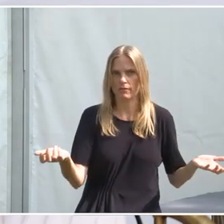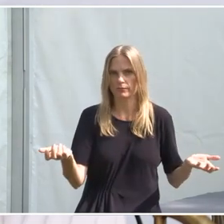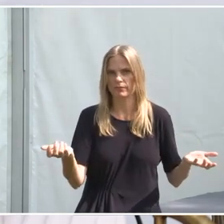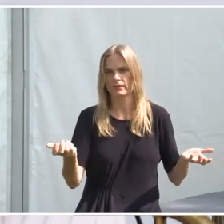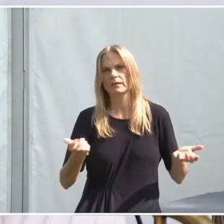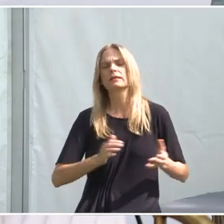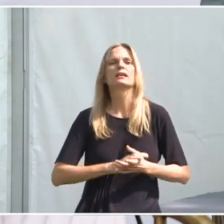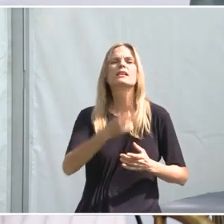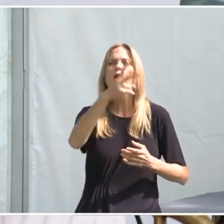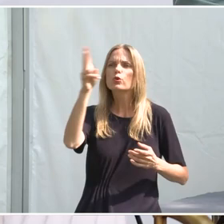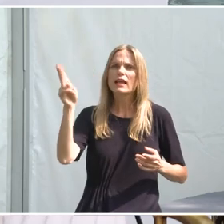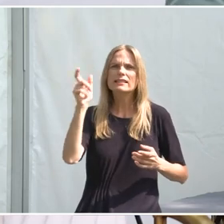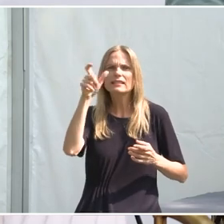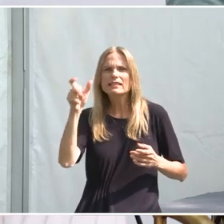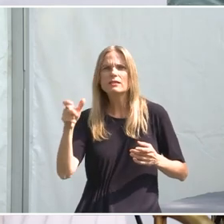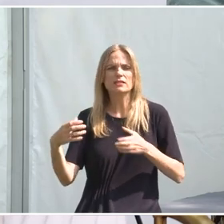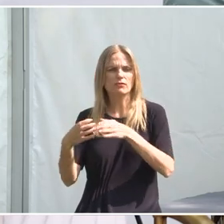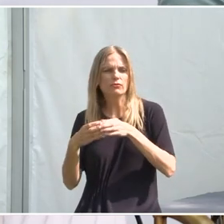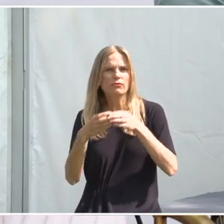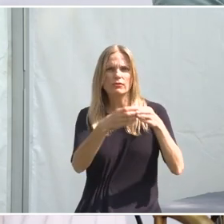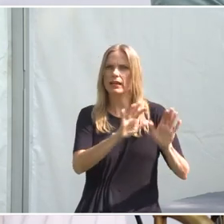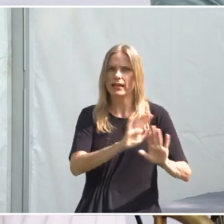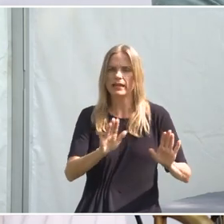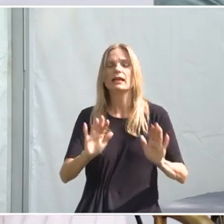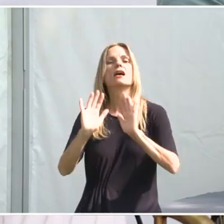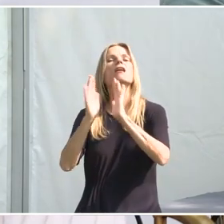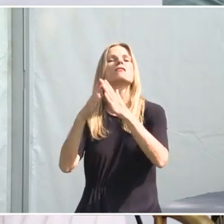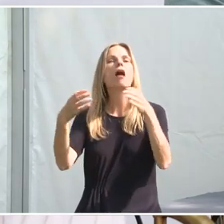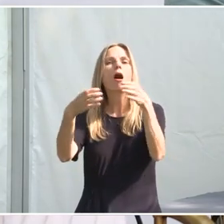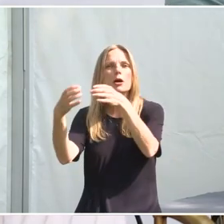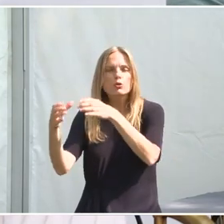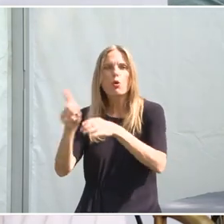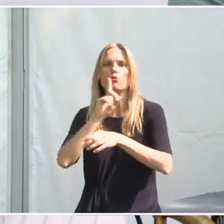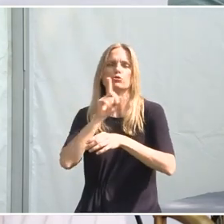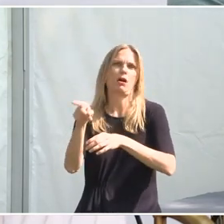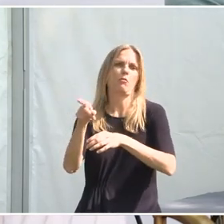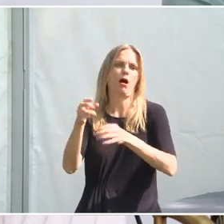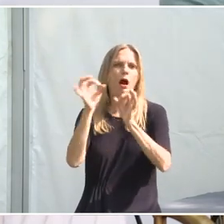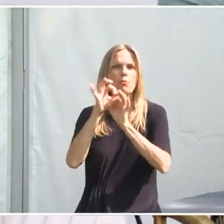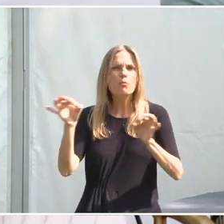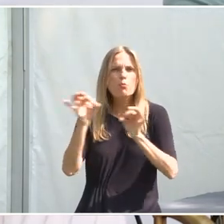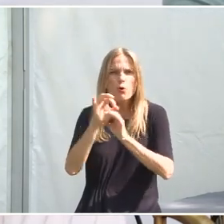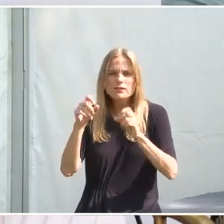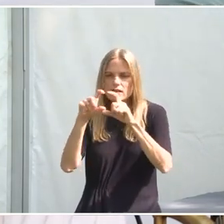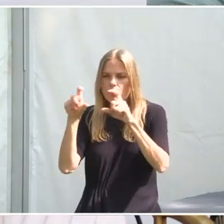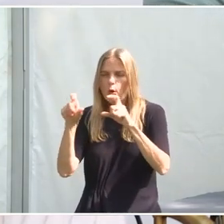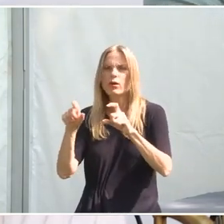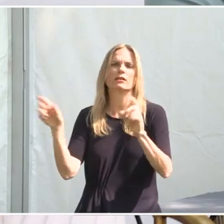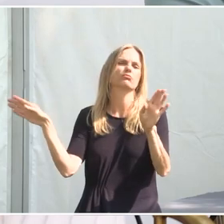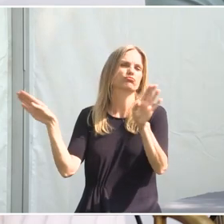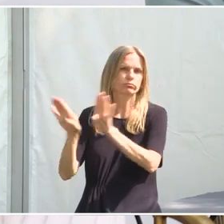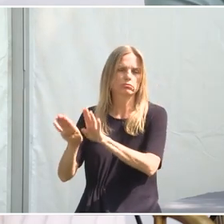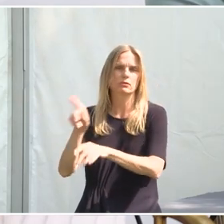No other community allowed. Library, shut down. Music classes, shut down. And then we ship the kids